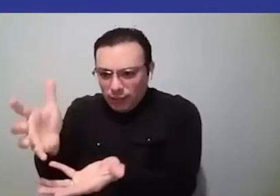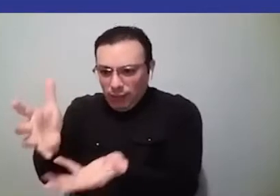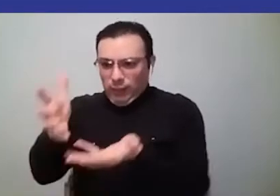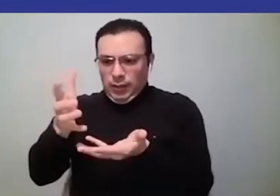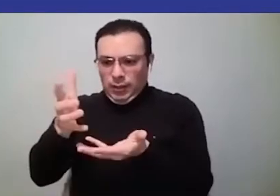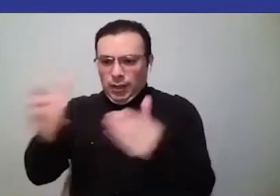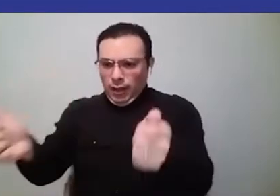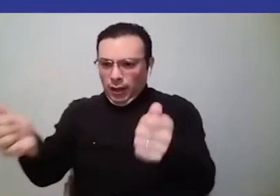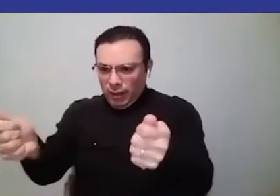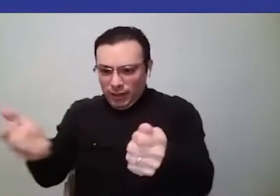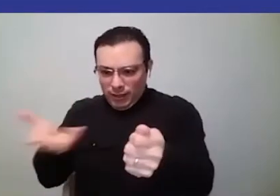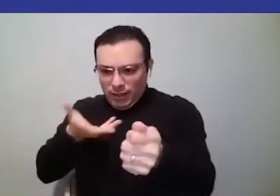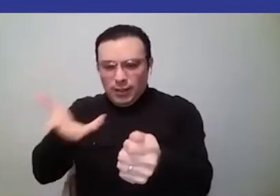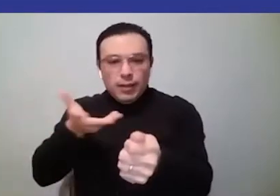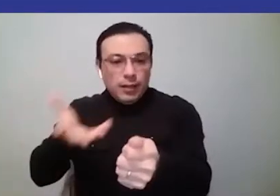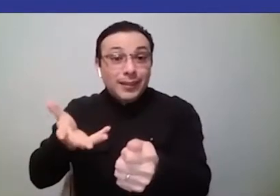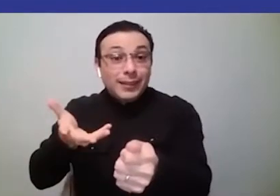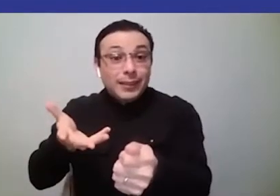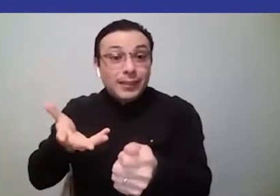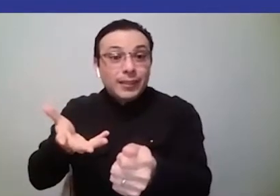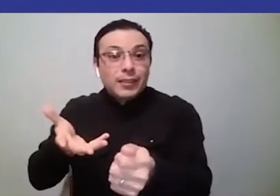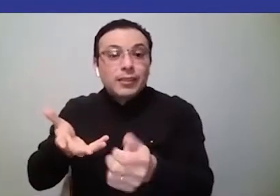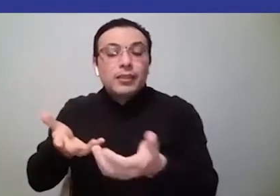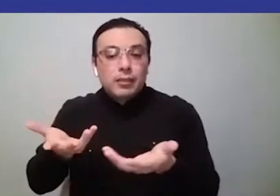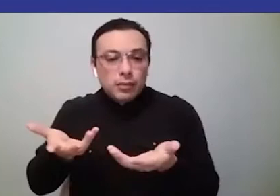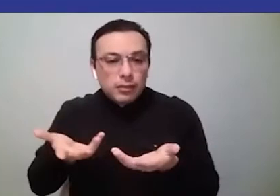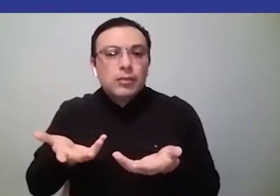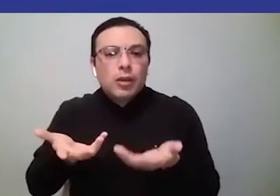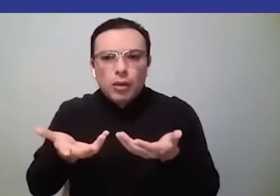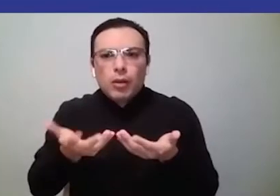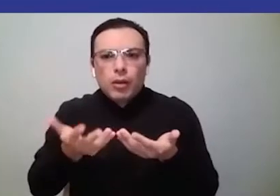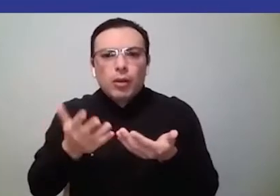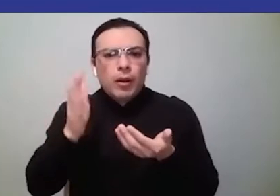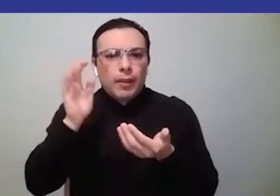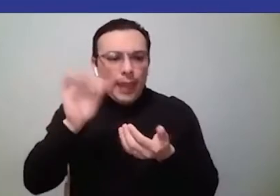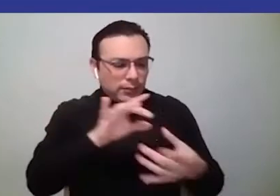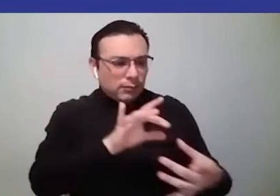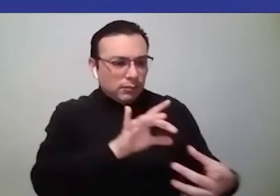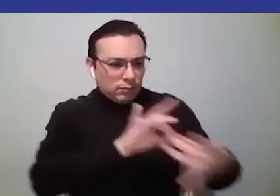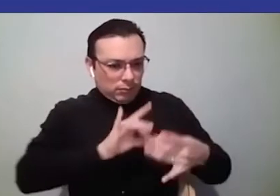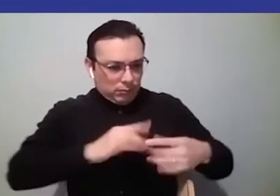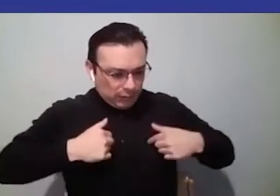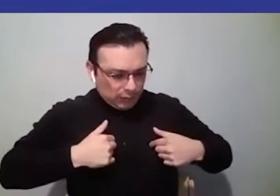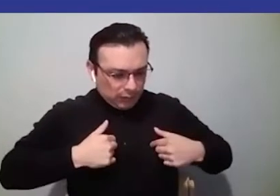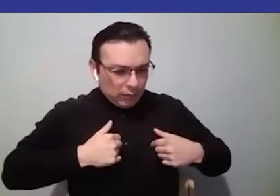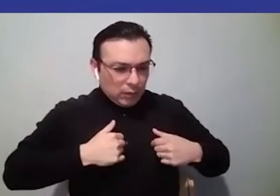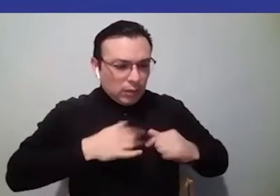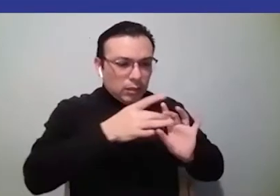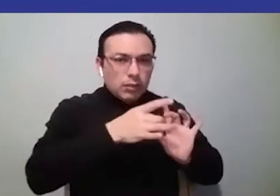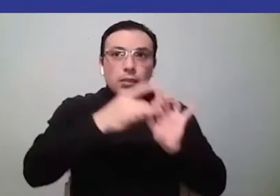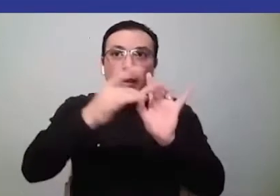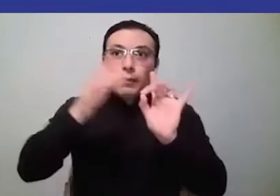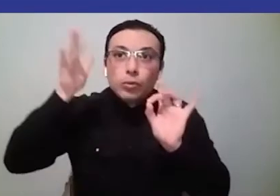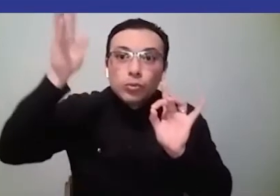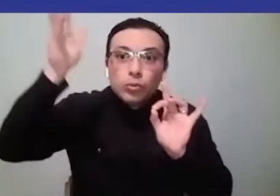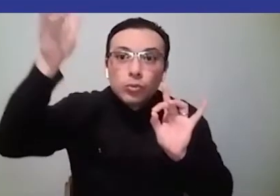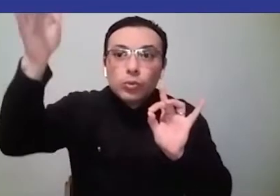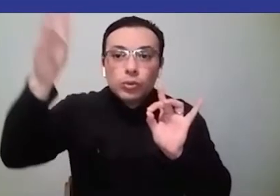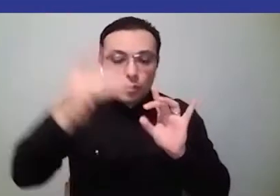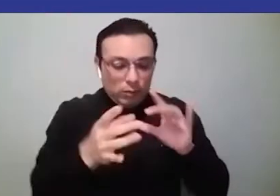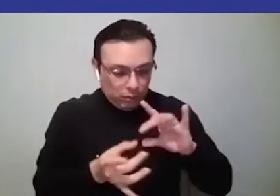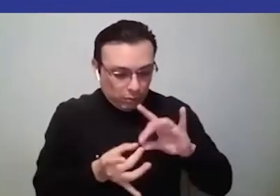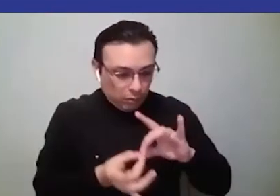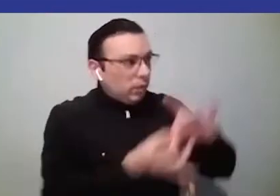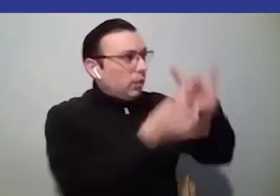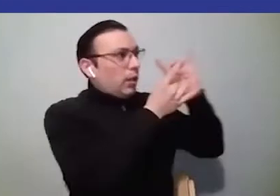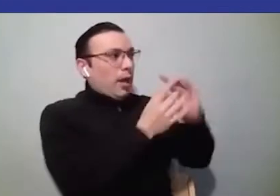are related, right? They're related to one another, they're related to us, they're related to our future, they're related to our past, as well as our